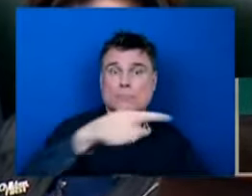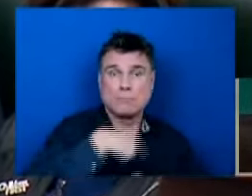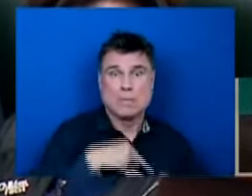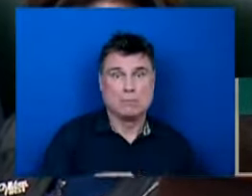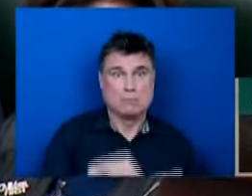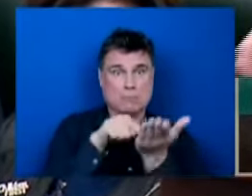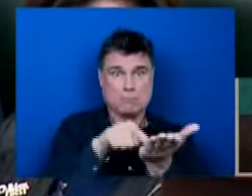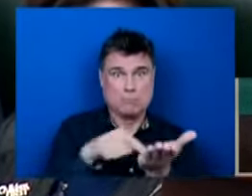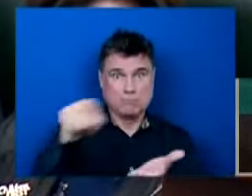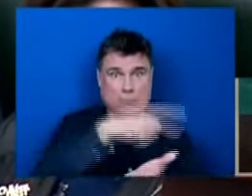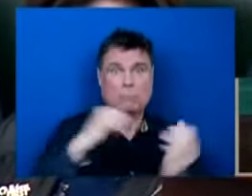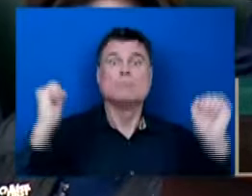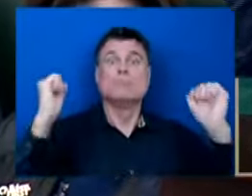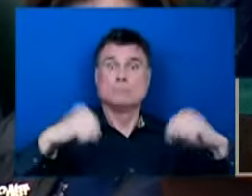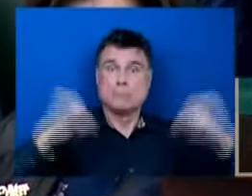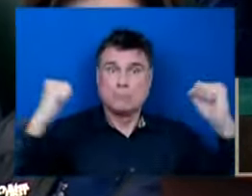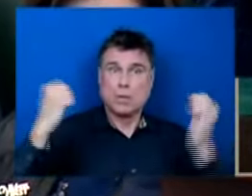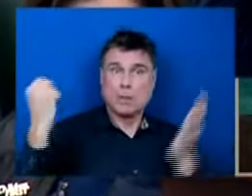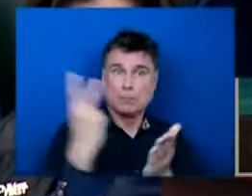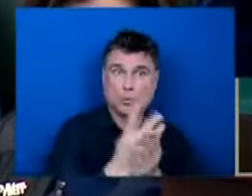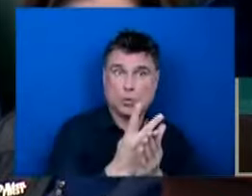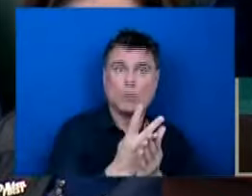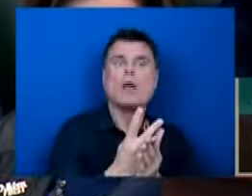fiscal policies of the government.